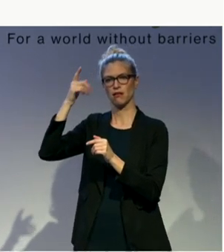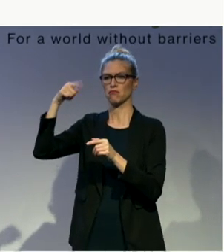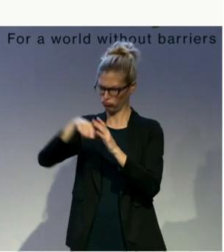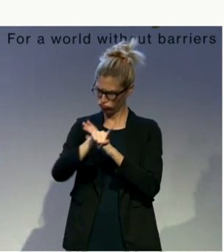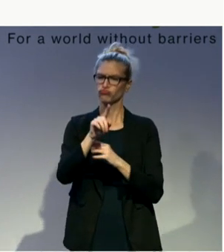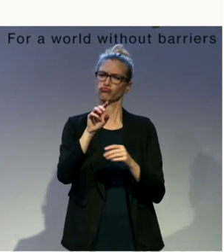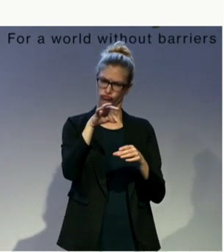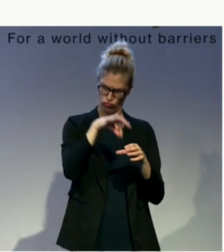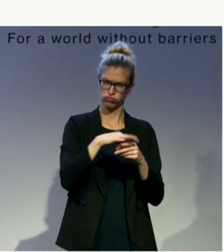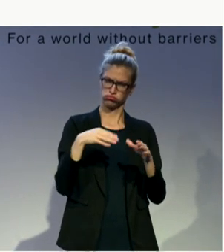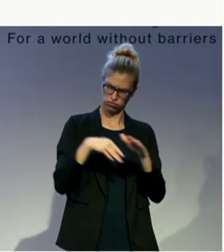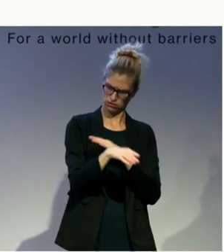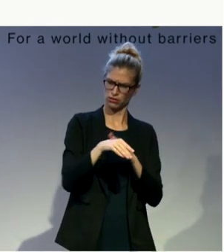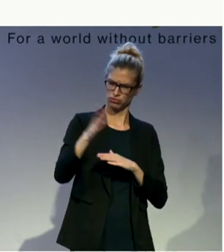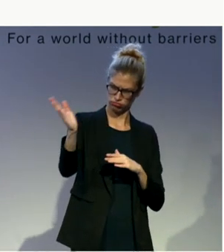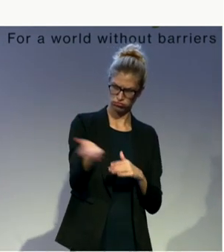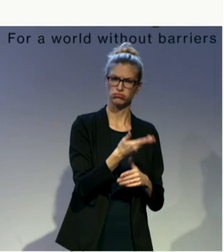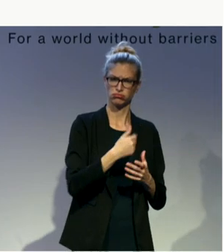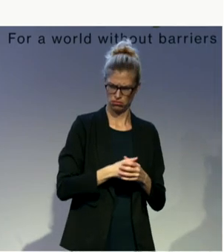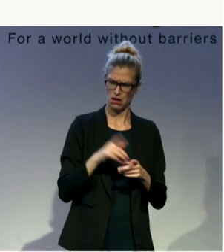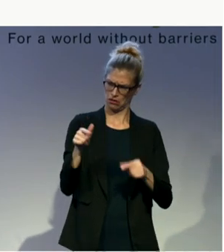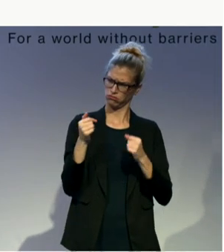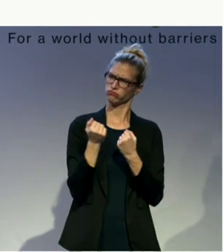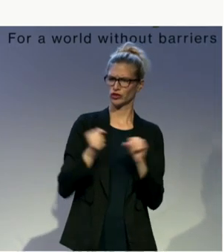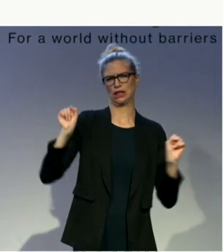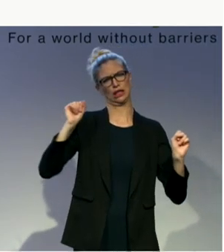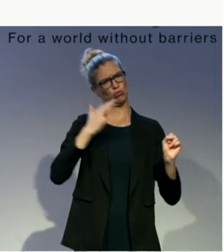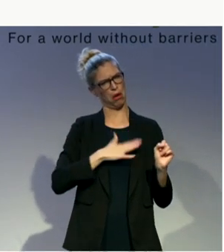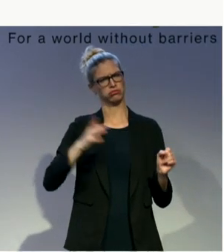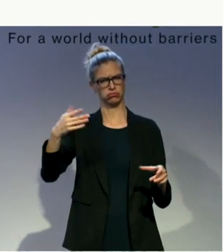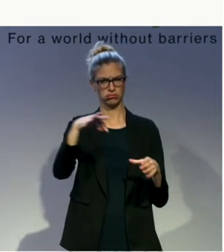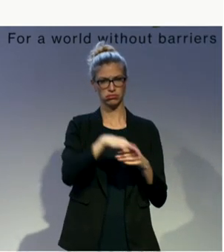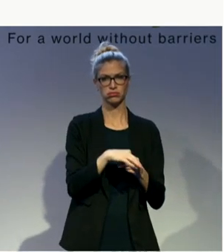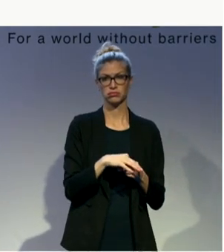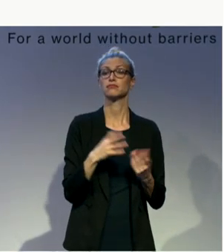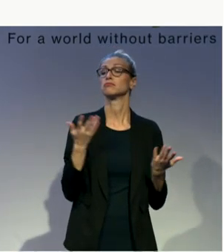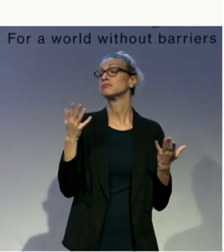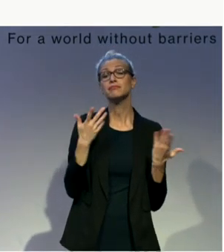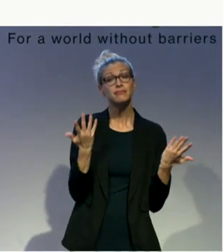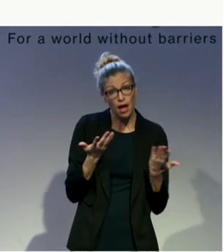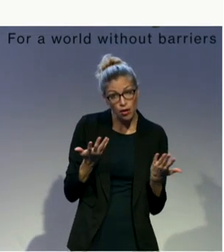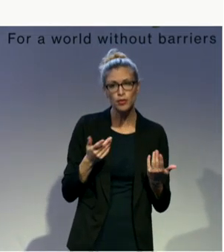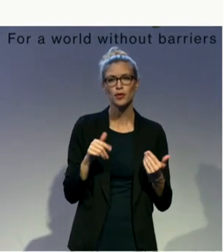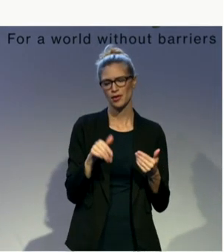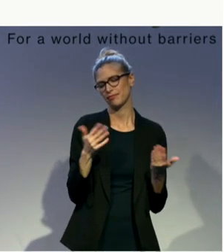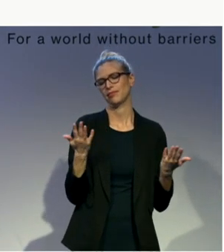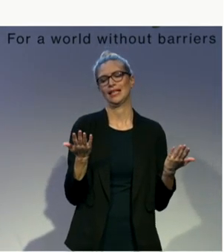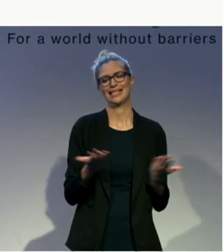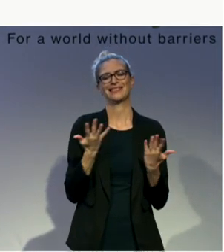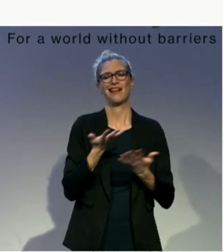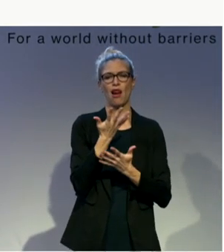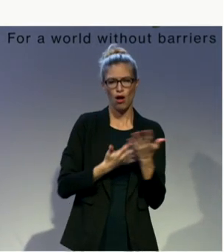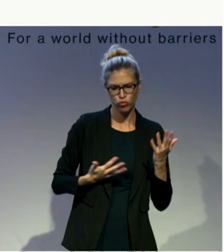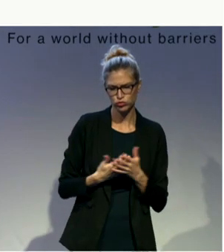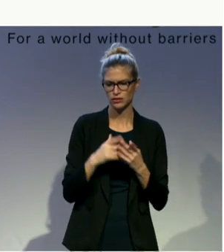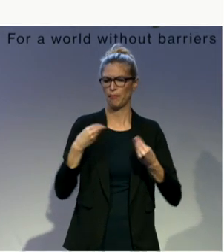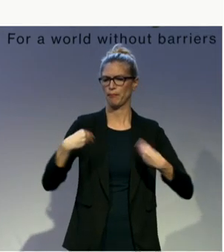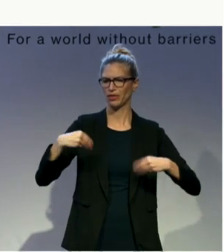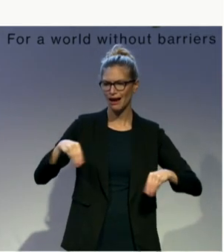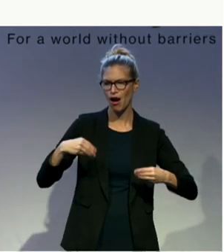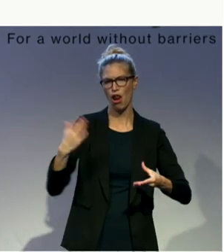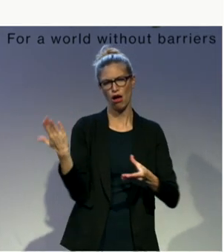everyone. And this was done by easy to understand language, material printed, and also using new